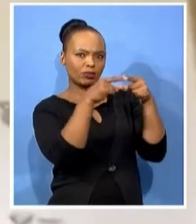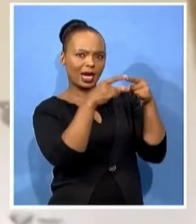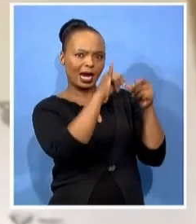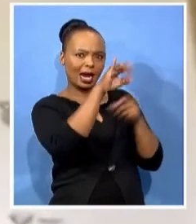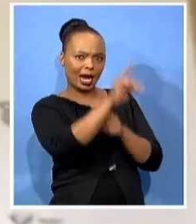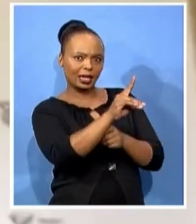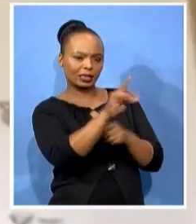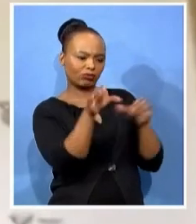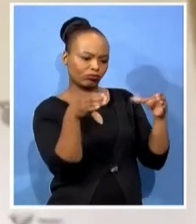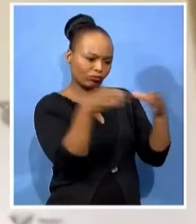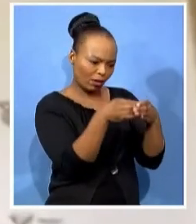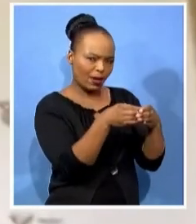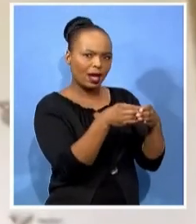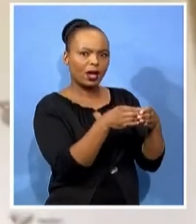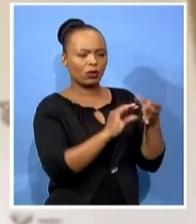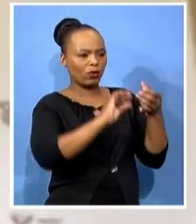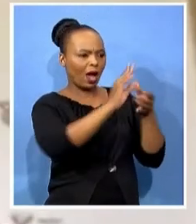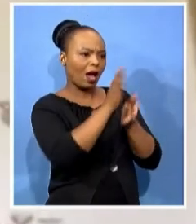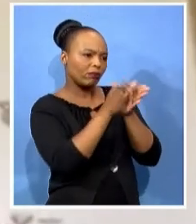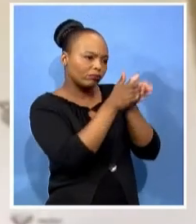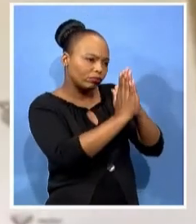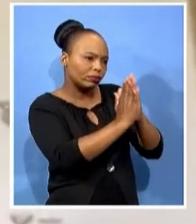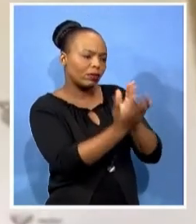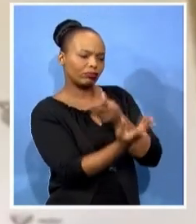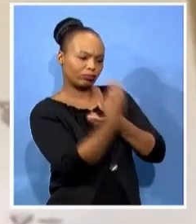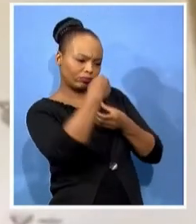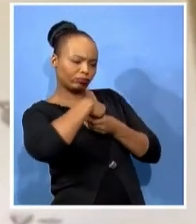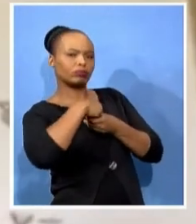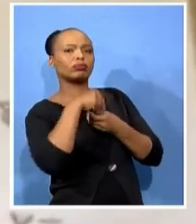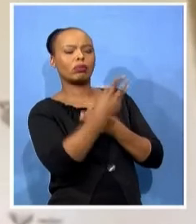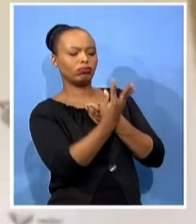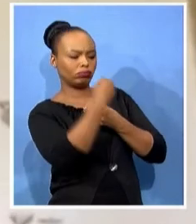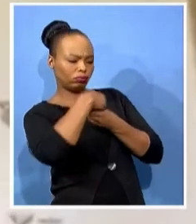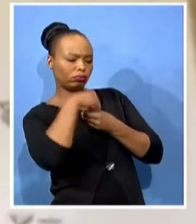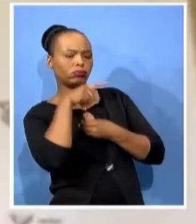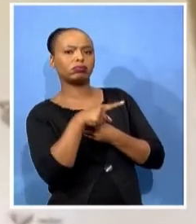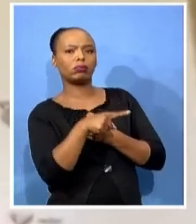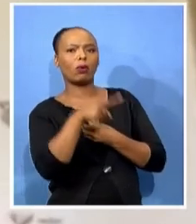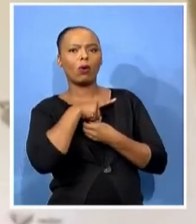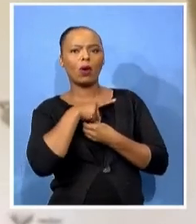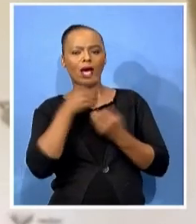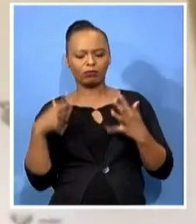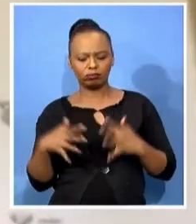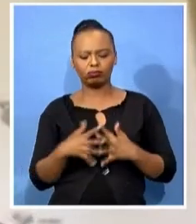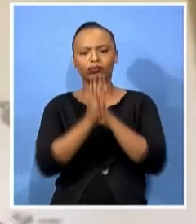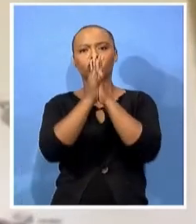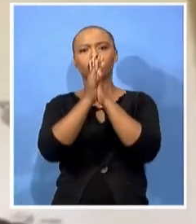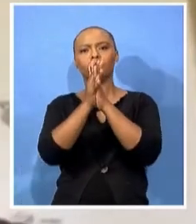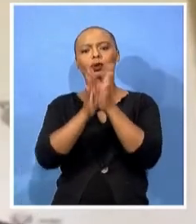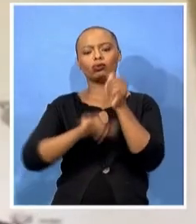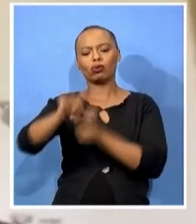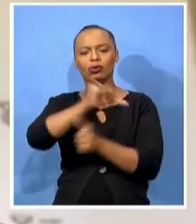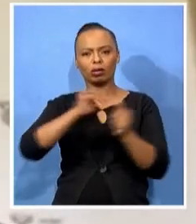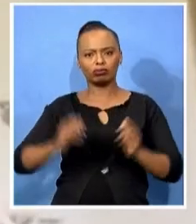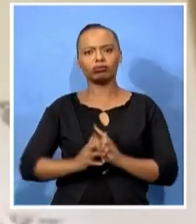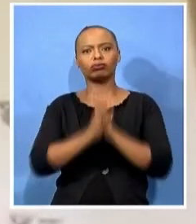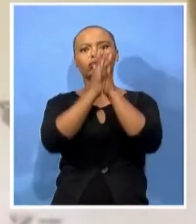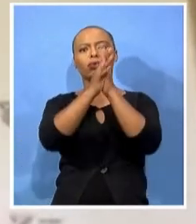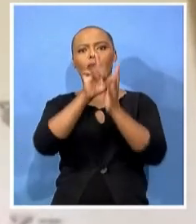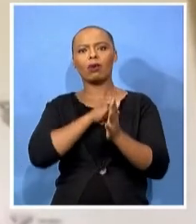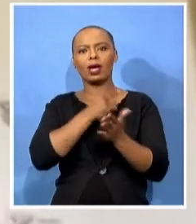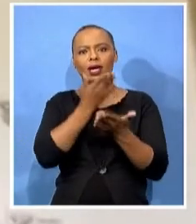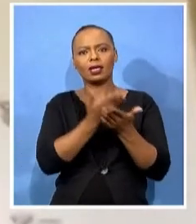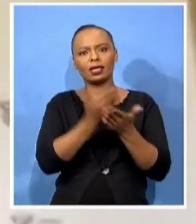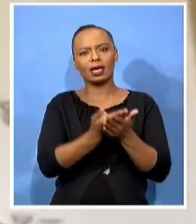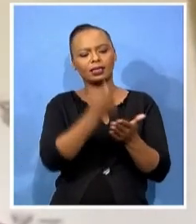of social solidarity, wherein they could also cross-subsidize some of the members of the public. And the third one is to